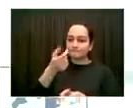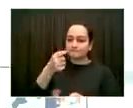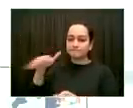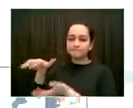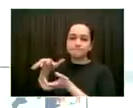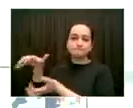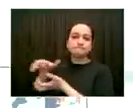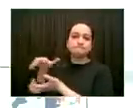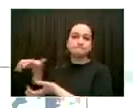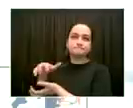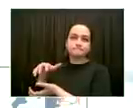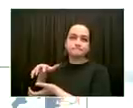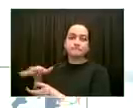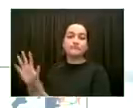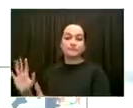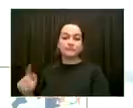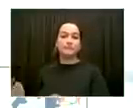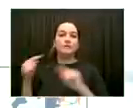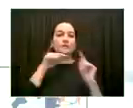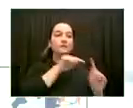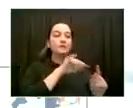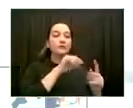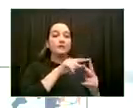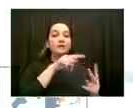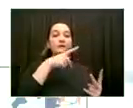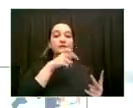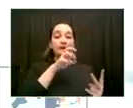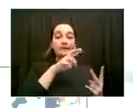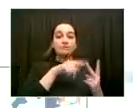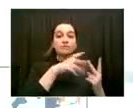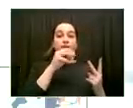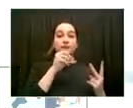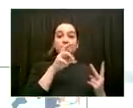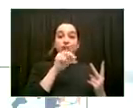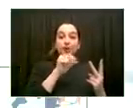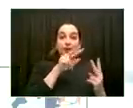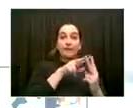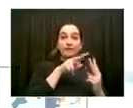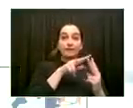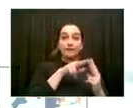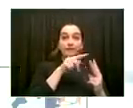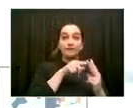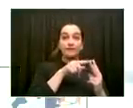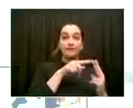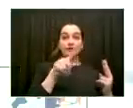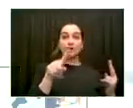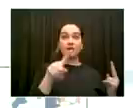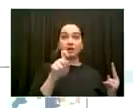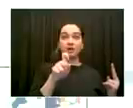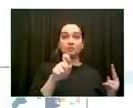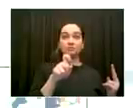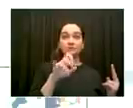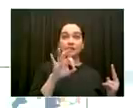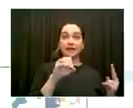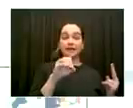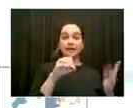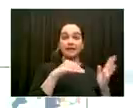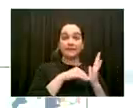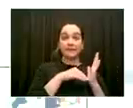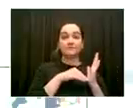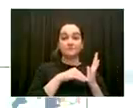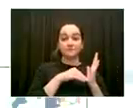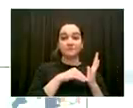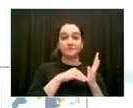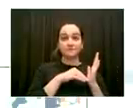and Moderna, we're getting about 190,000 first doses for New York City between those two